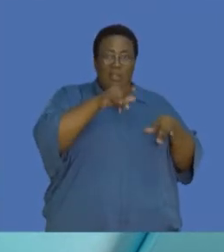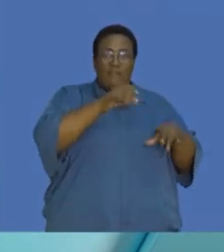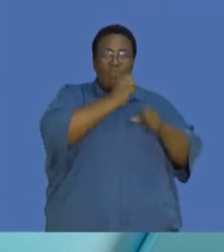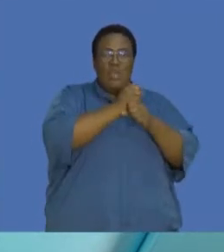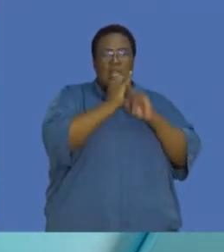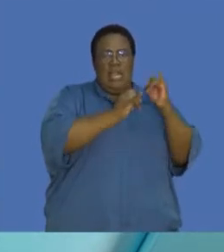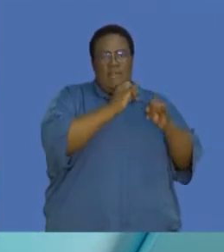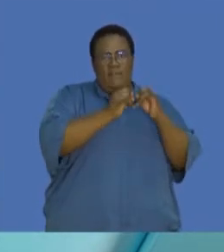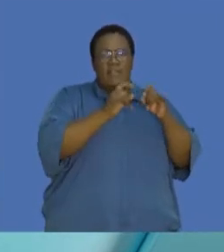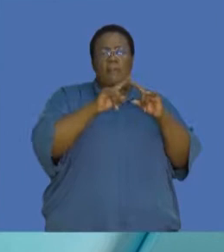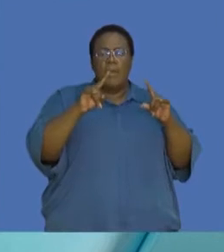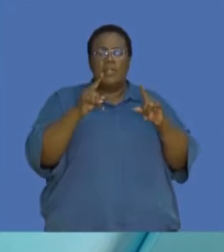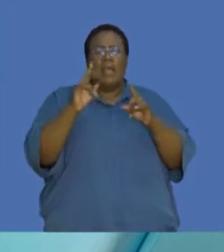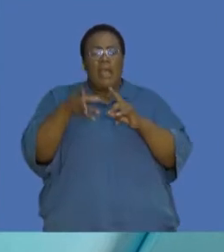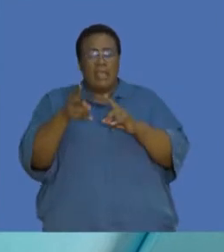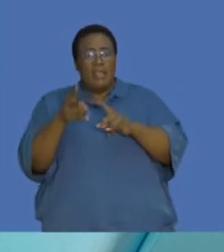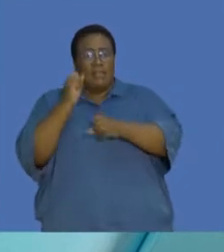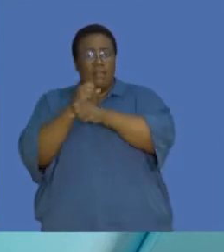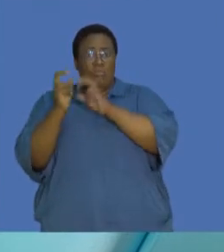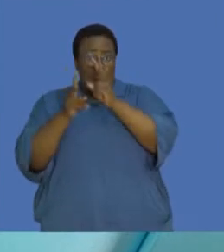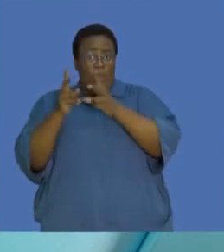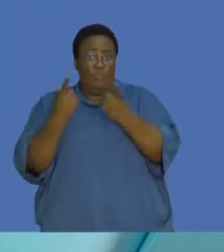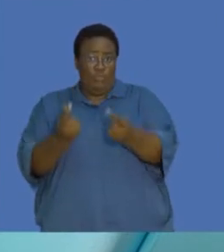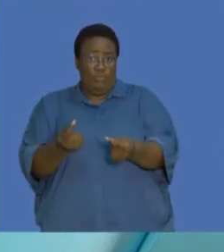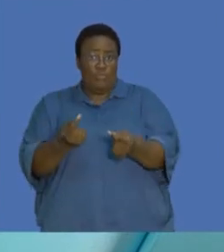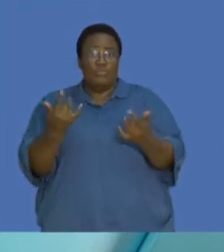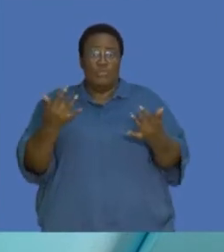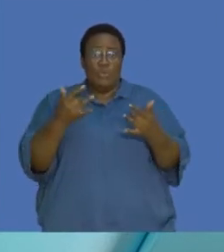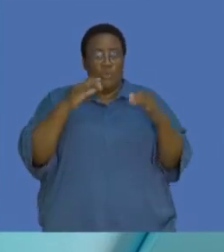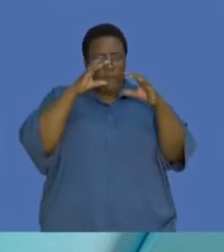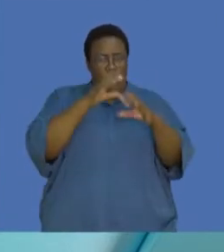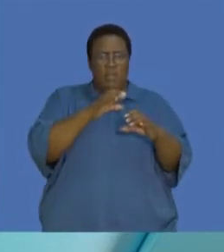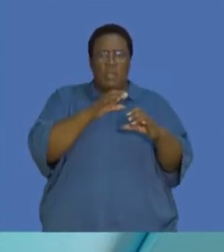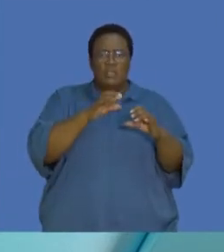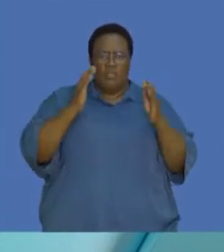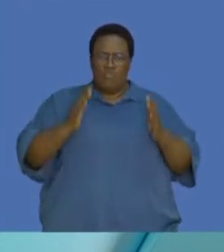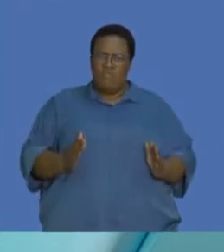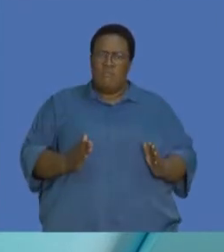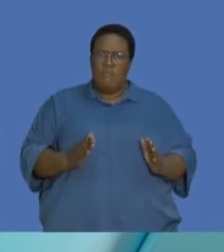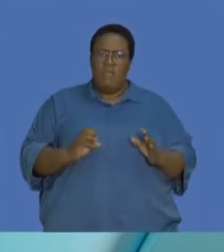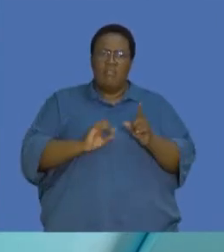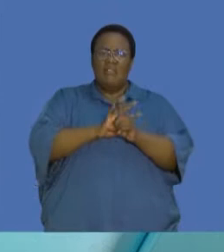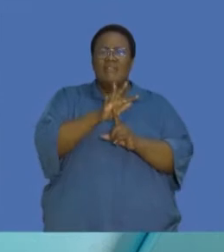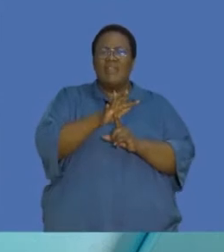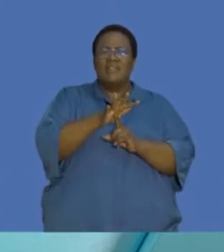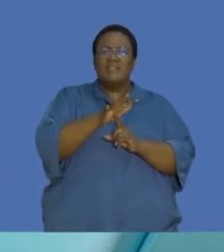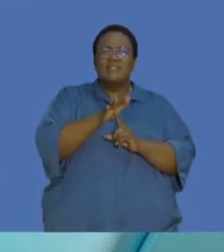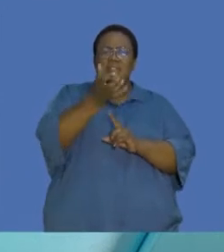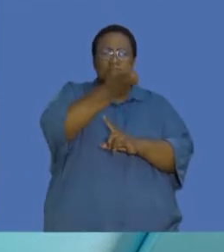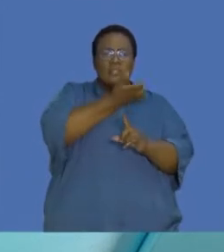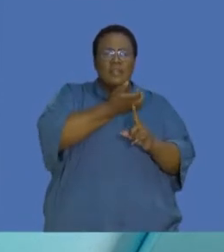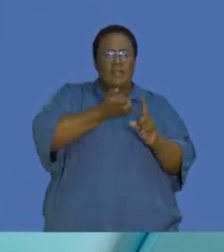which is where it's assessed. So today we're looking at human impact on the environment, and specifically we're looking at the